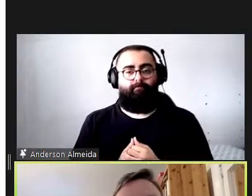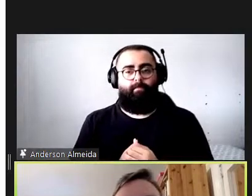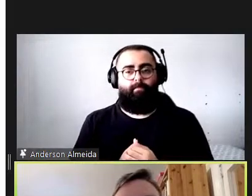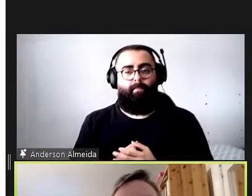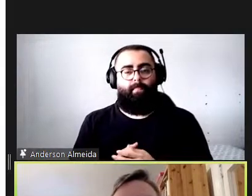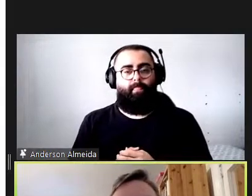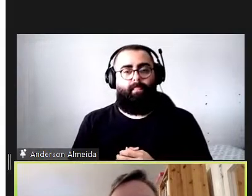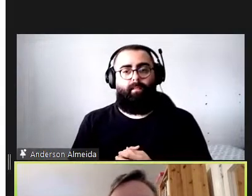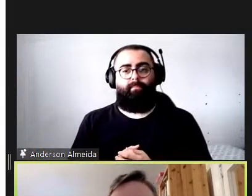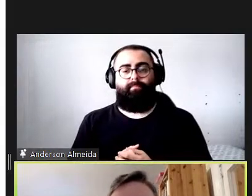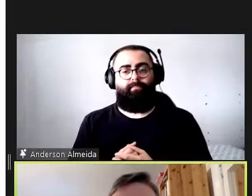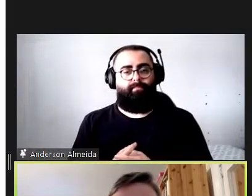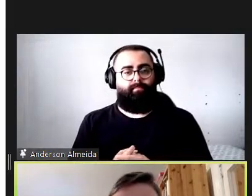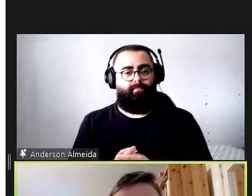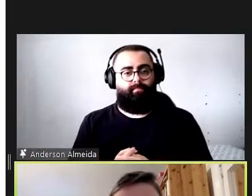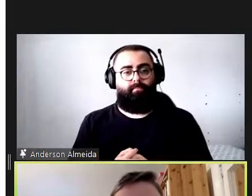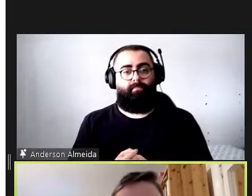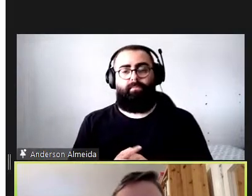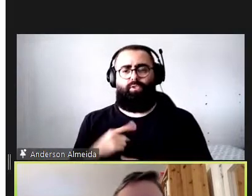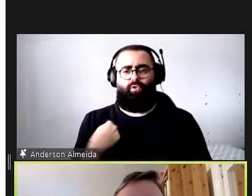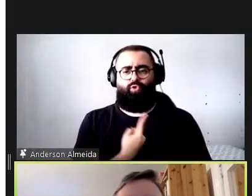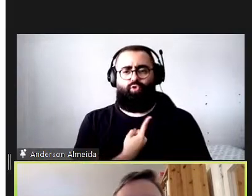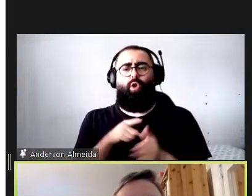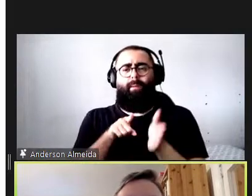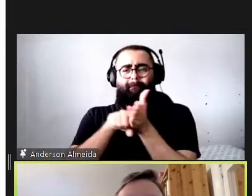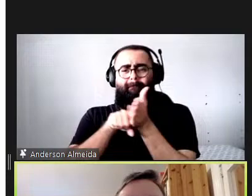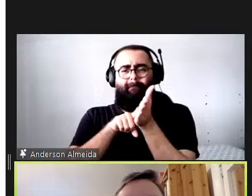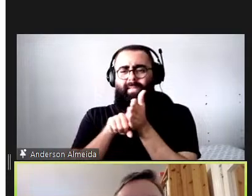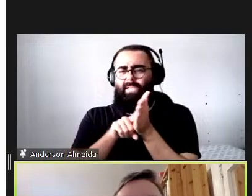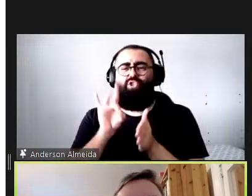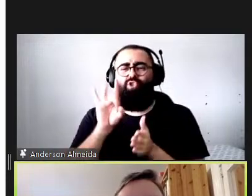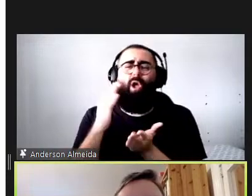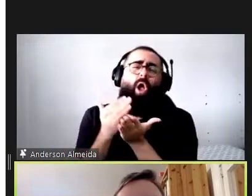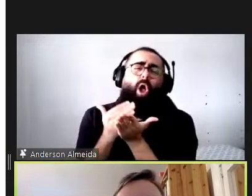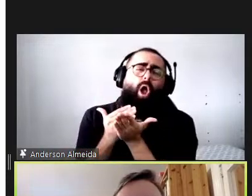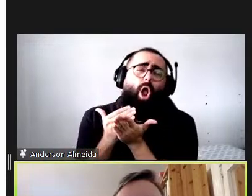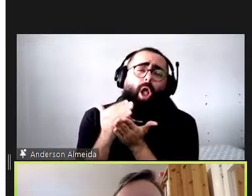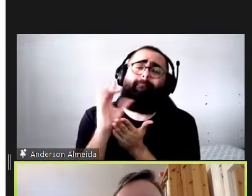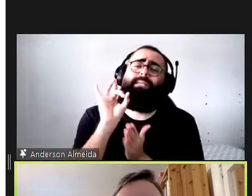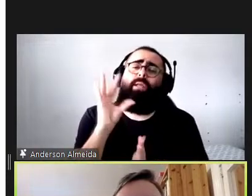So we have looked at 2 speakers. This is a pilot study.